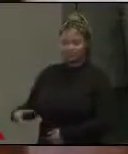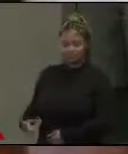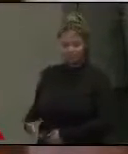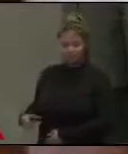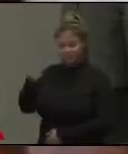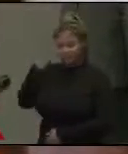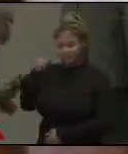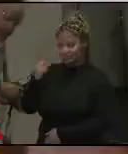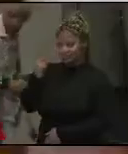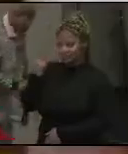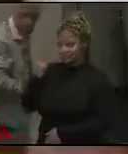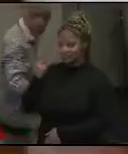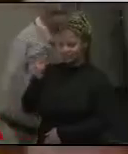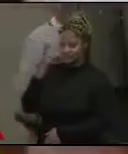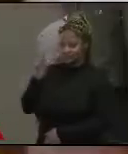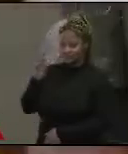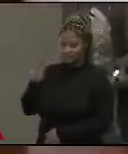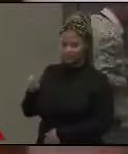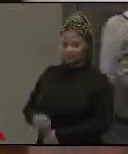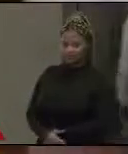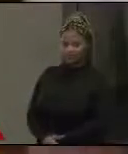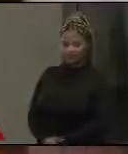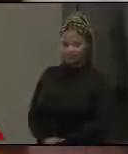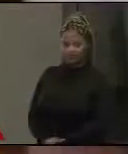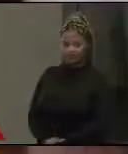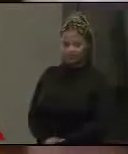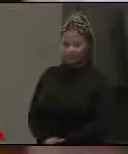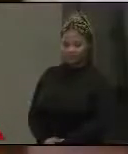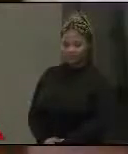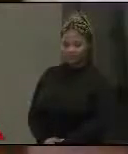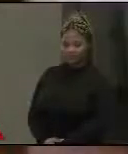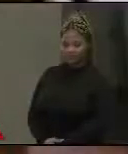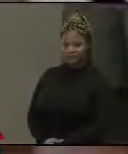njengu-president. You see, I'm a lifetime president.